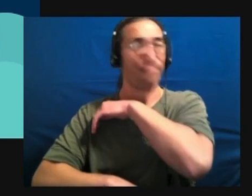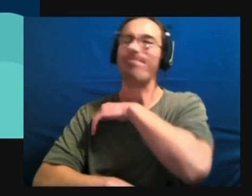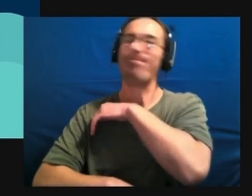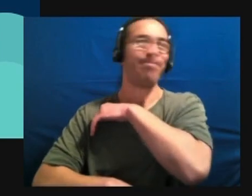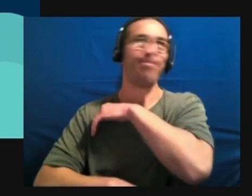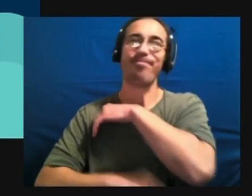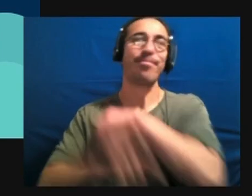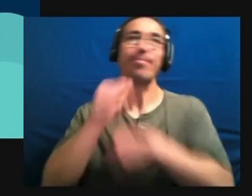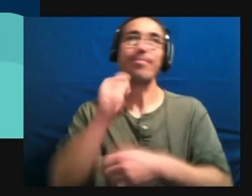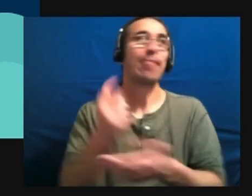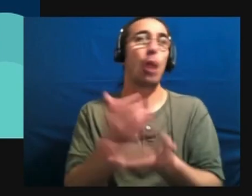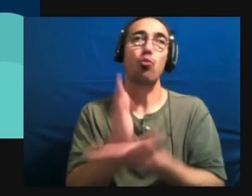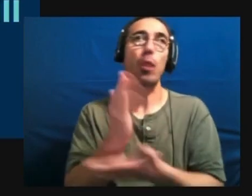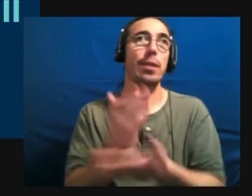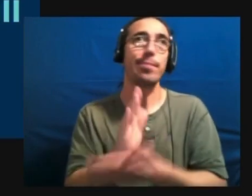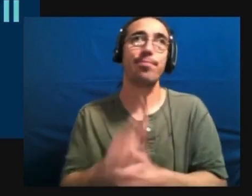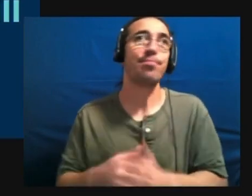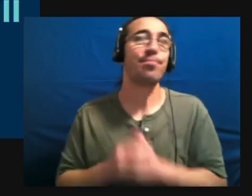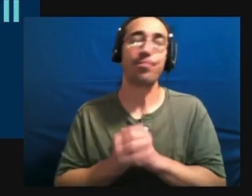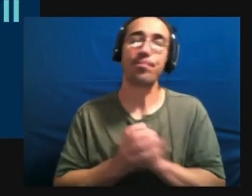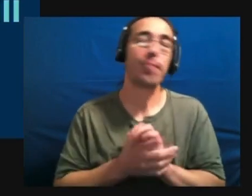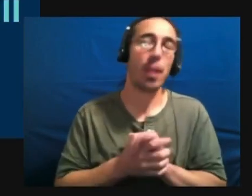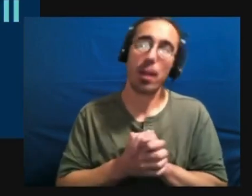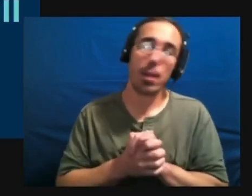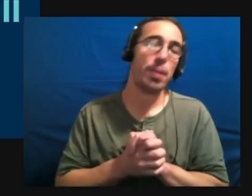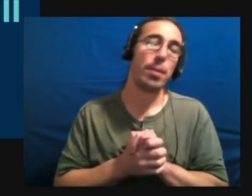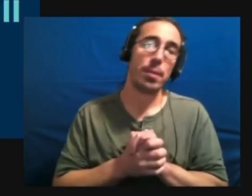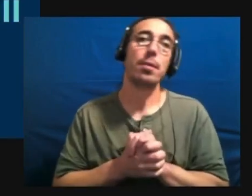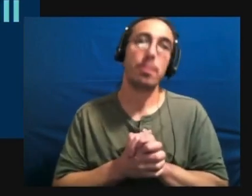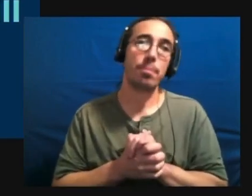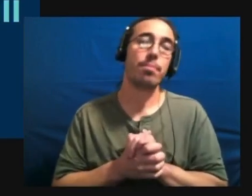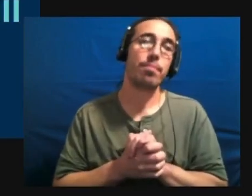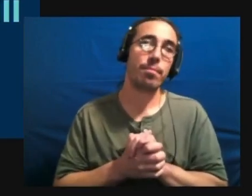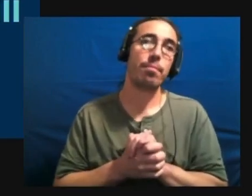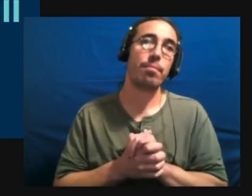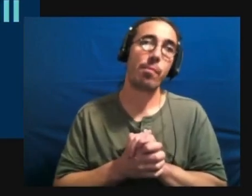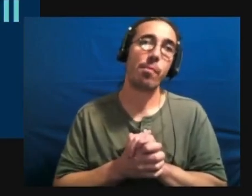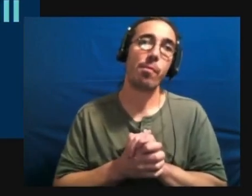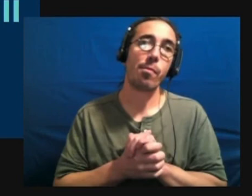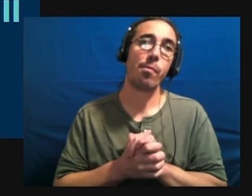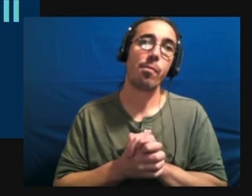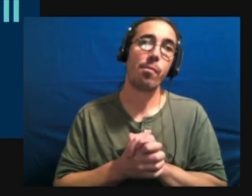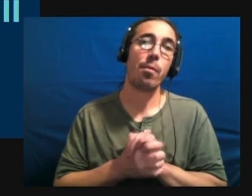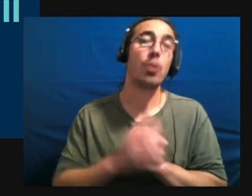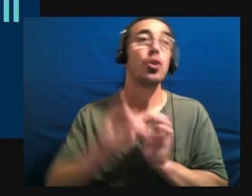okay. So you can get rid of them. Jules?